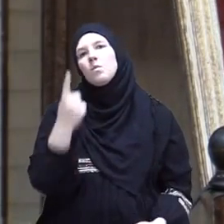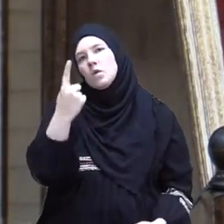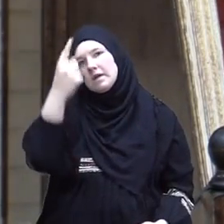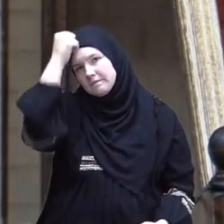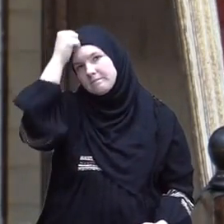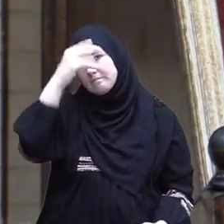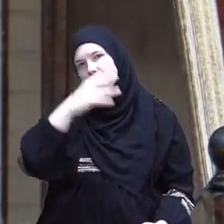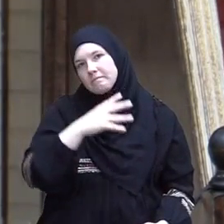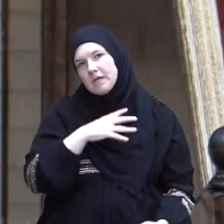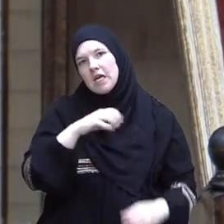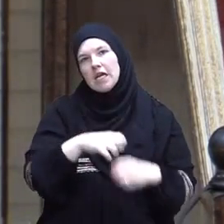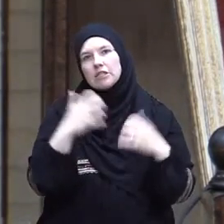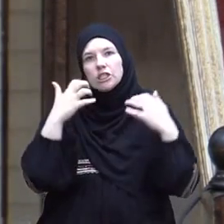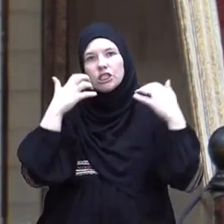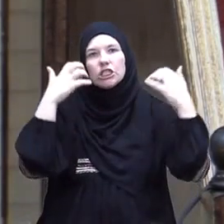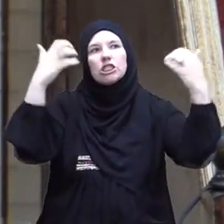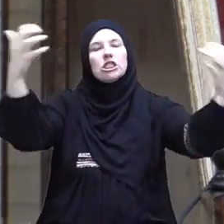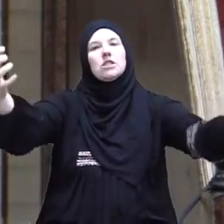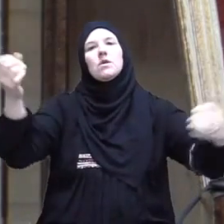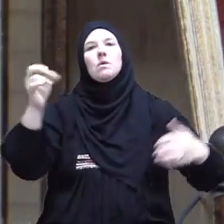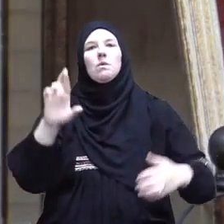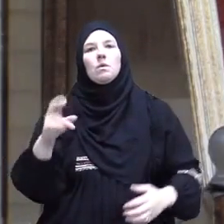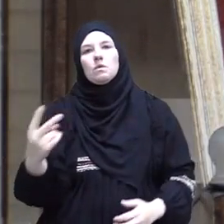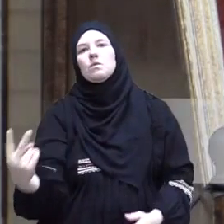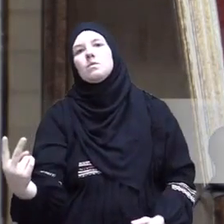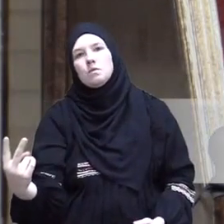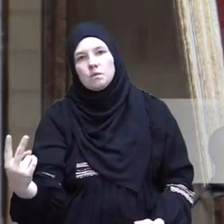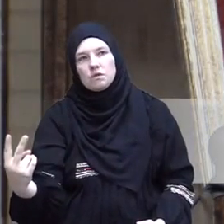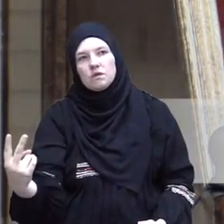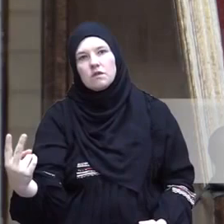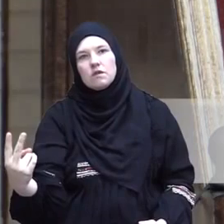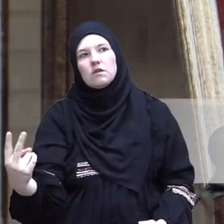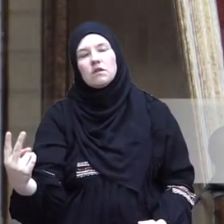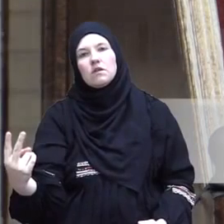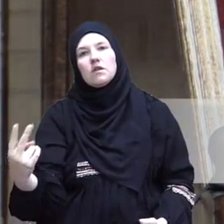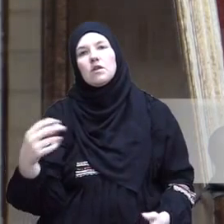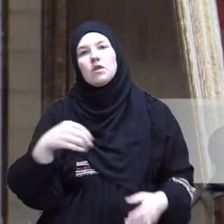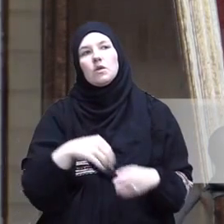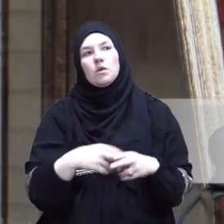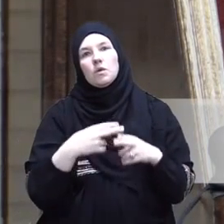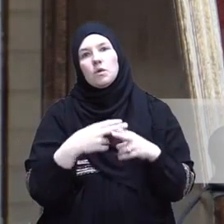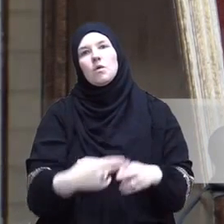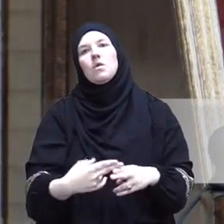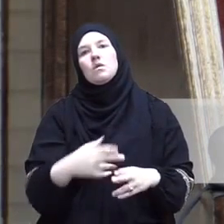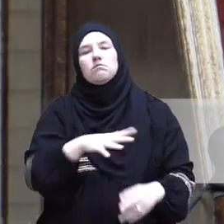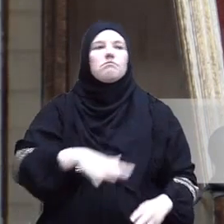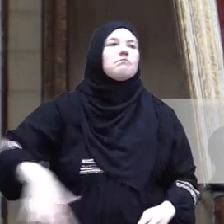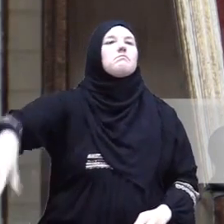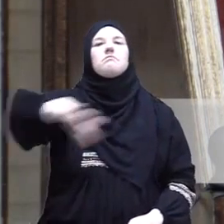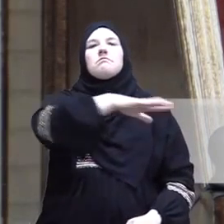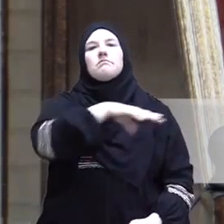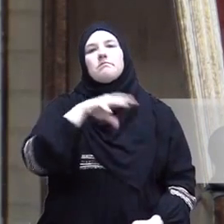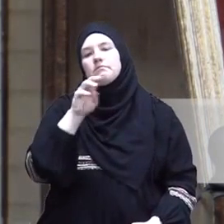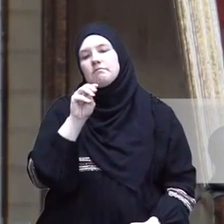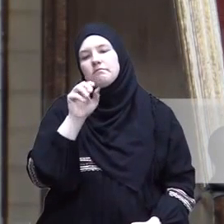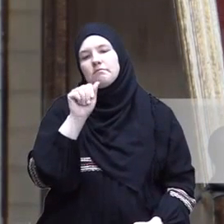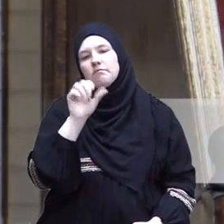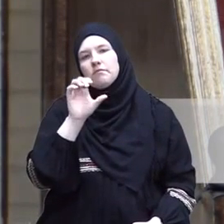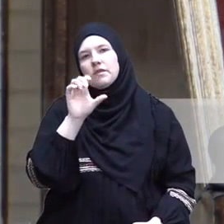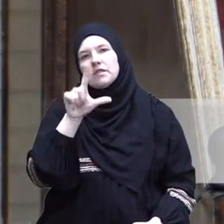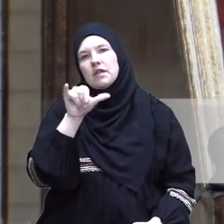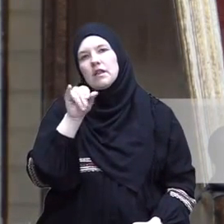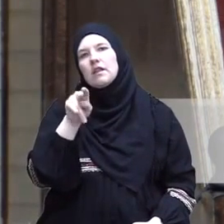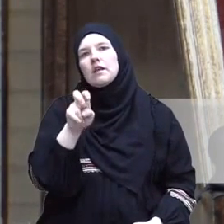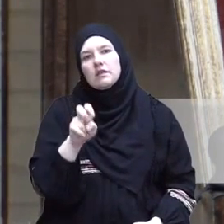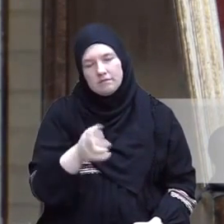man in the crowd or two, they are called in the masculine sense. They are addressed in the